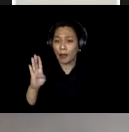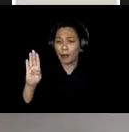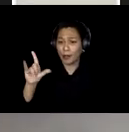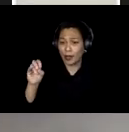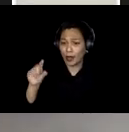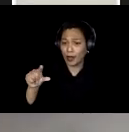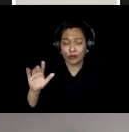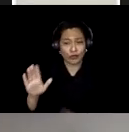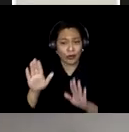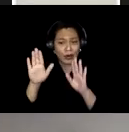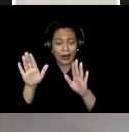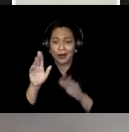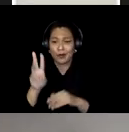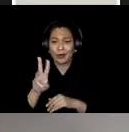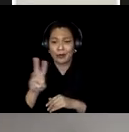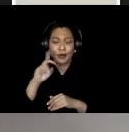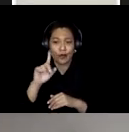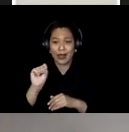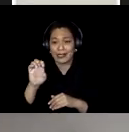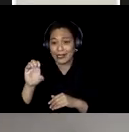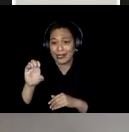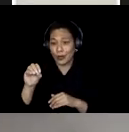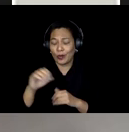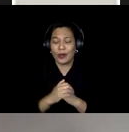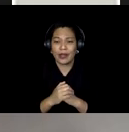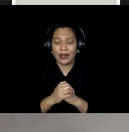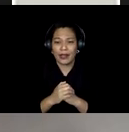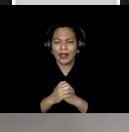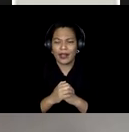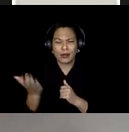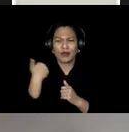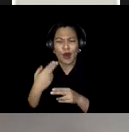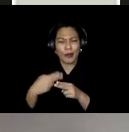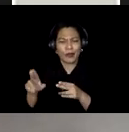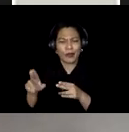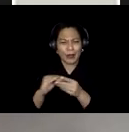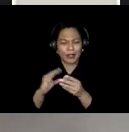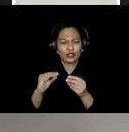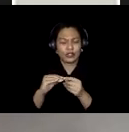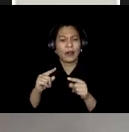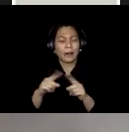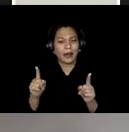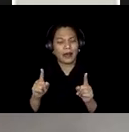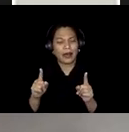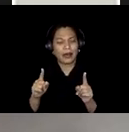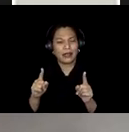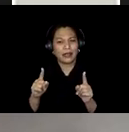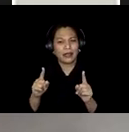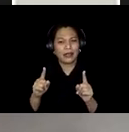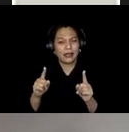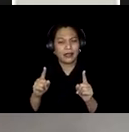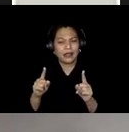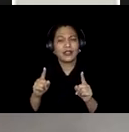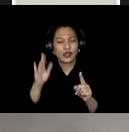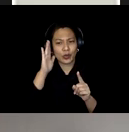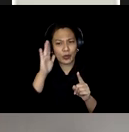they're a great kind of site to do SEO on because I briefly mentioned it before, but you are doing